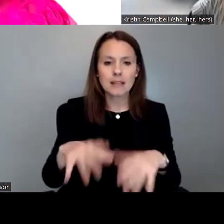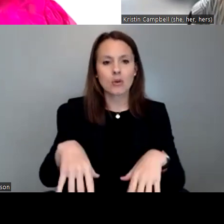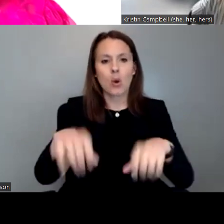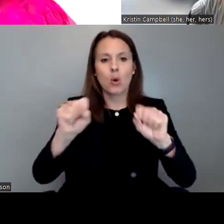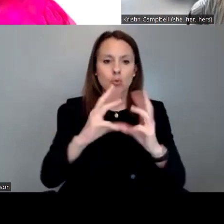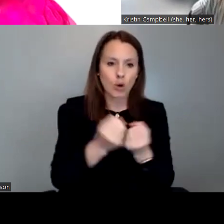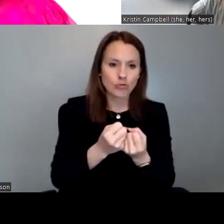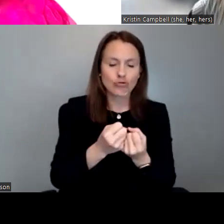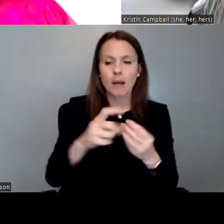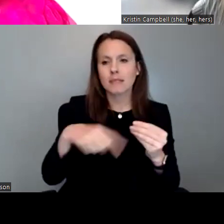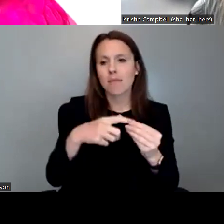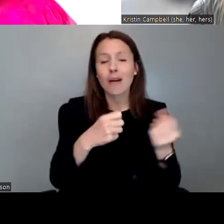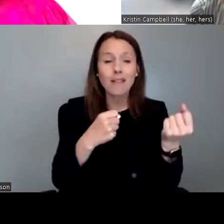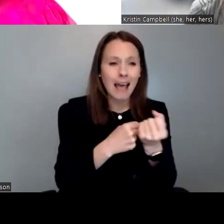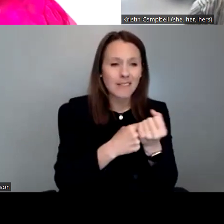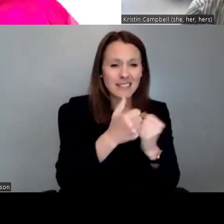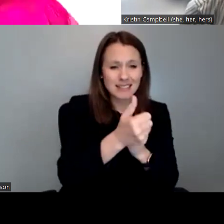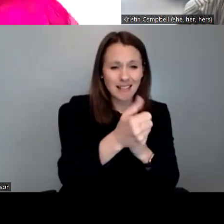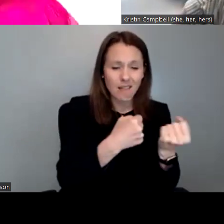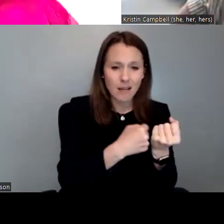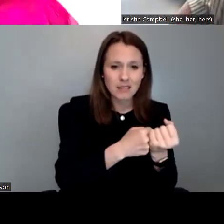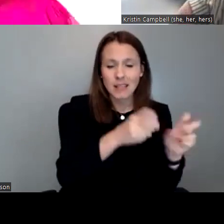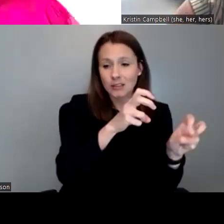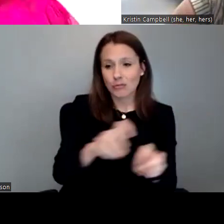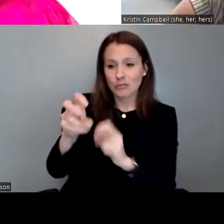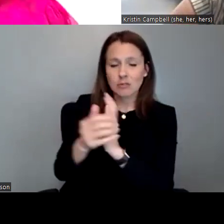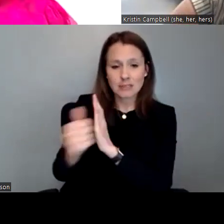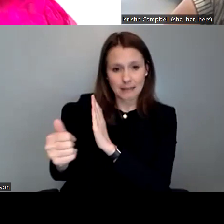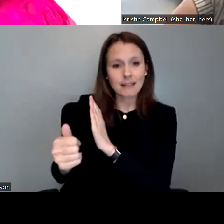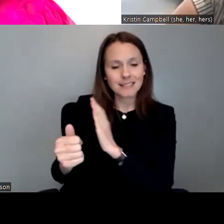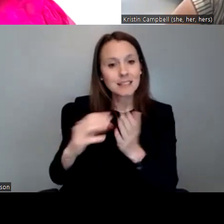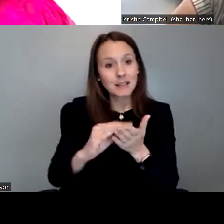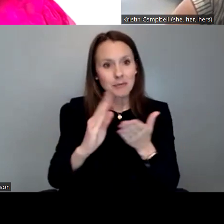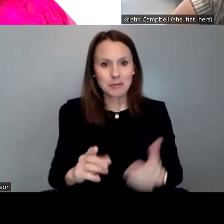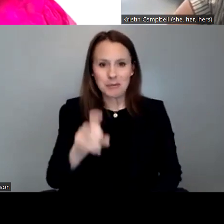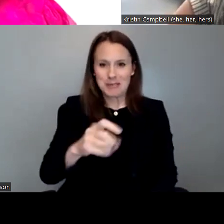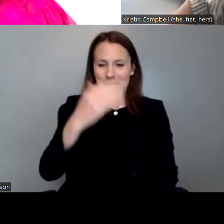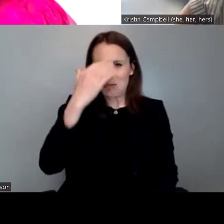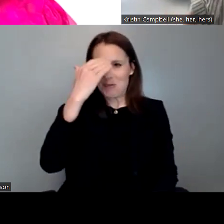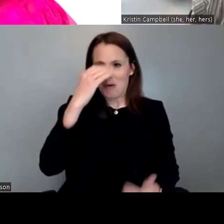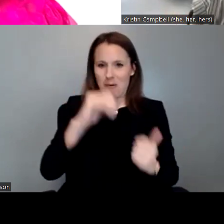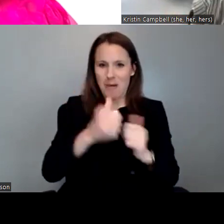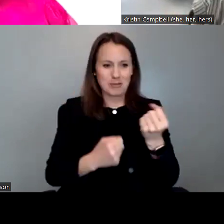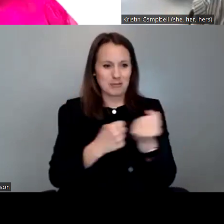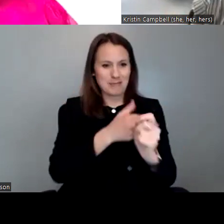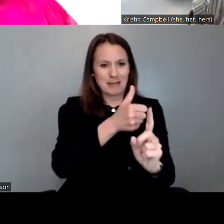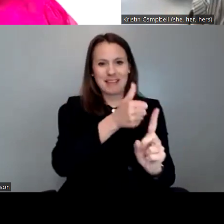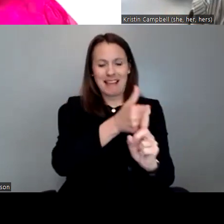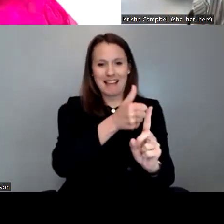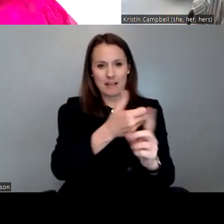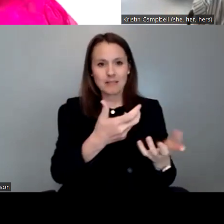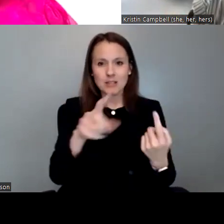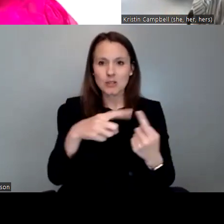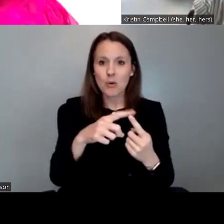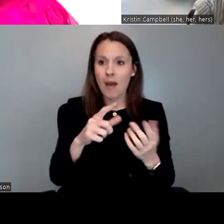and transition skills because, you know, they need to learn how to advocate for themselves. So when they attend